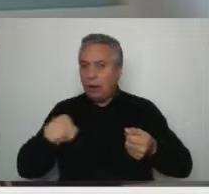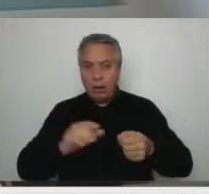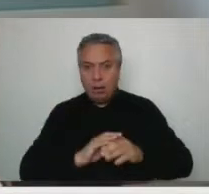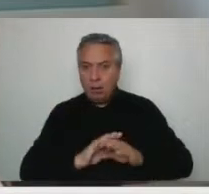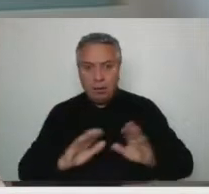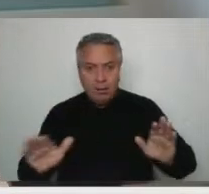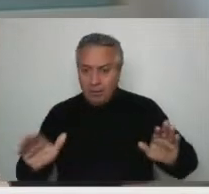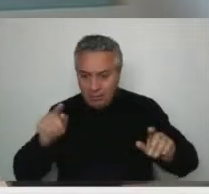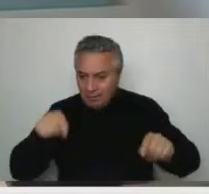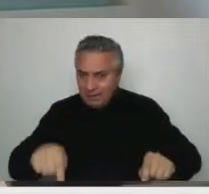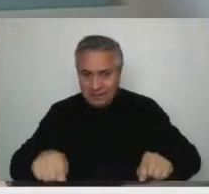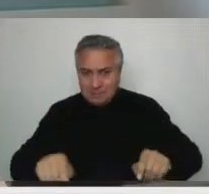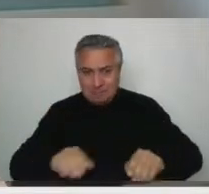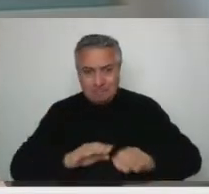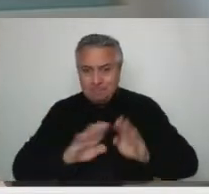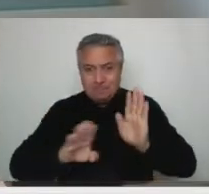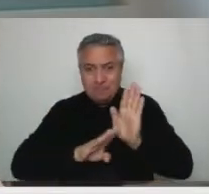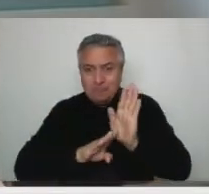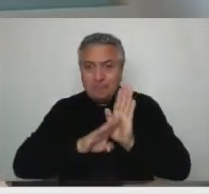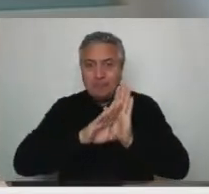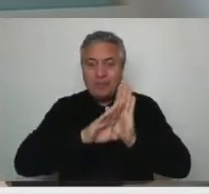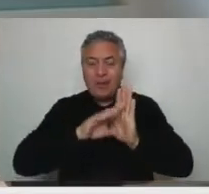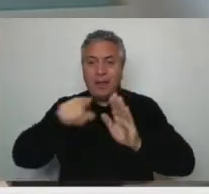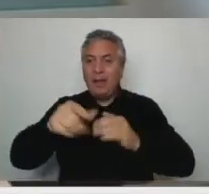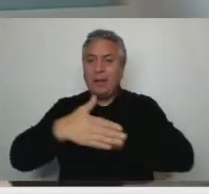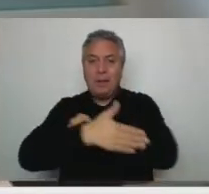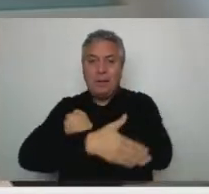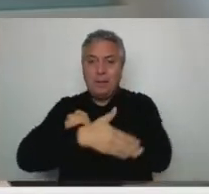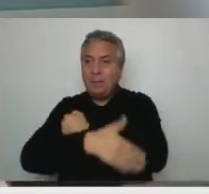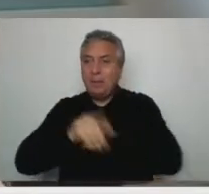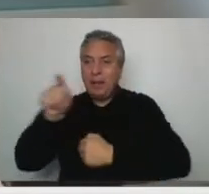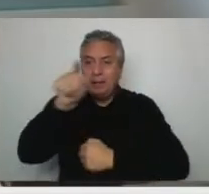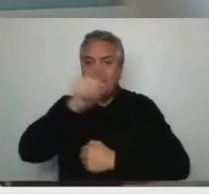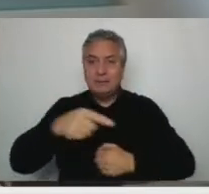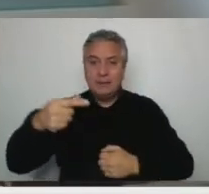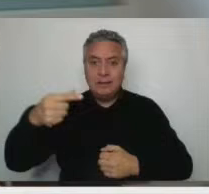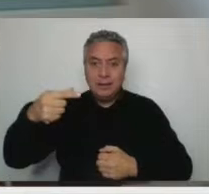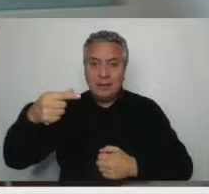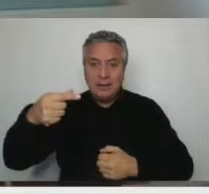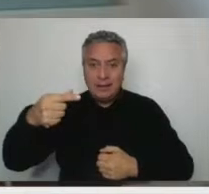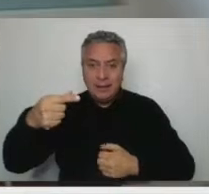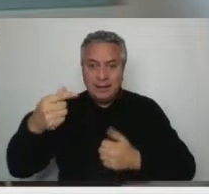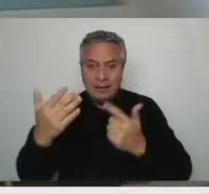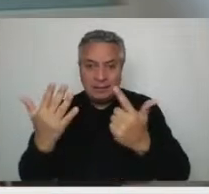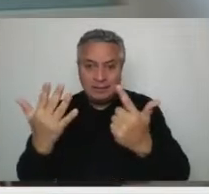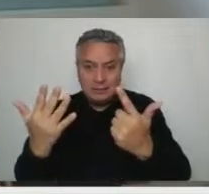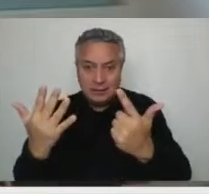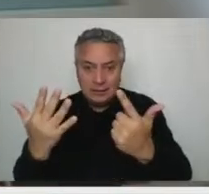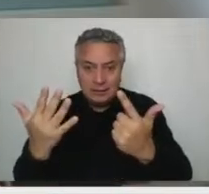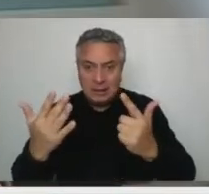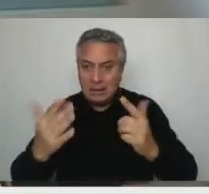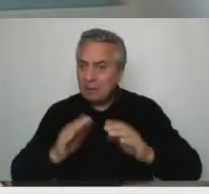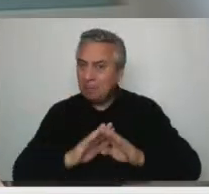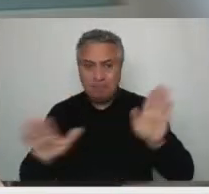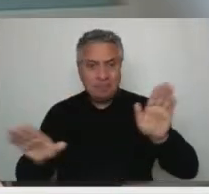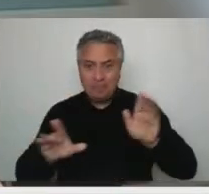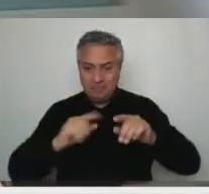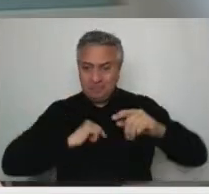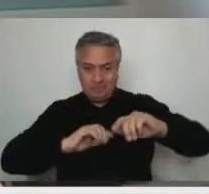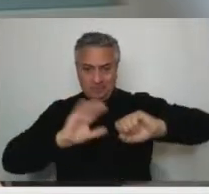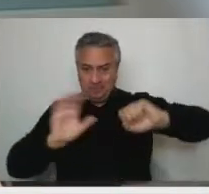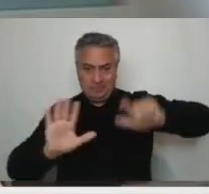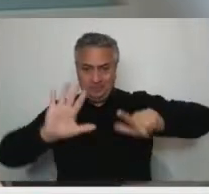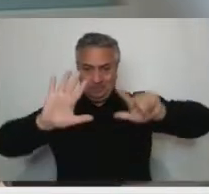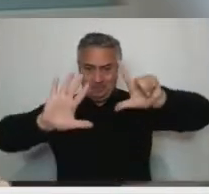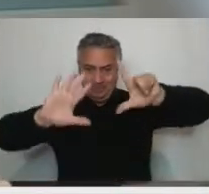grow the economy. In fact, our productivity growth was worse than most G7